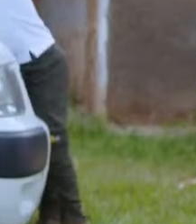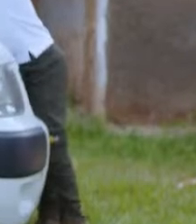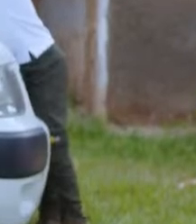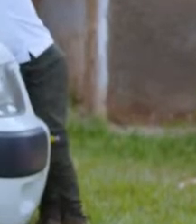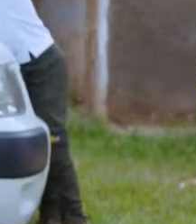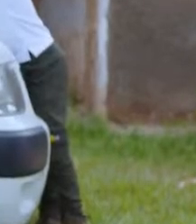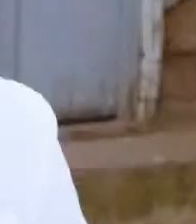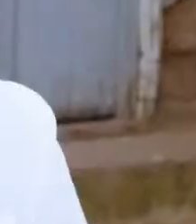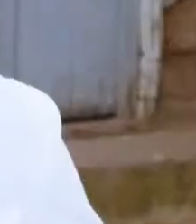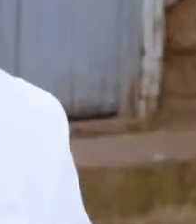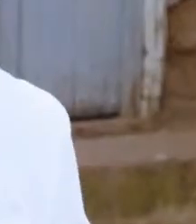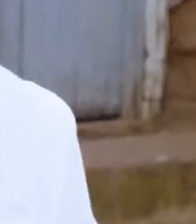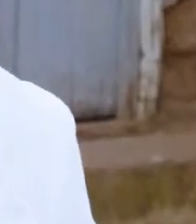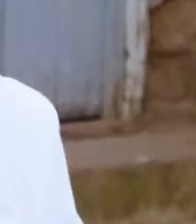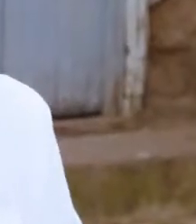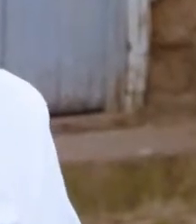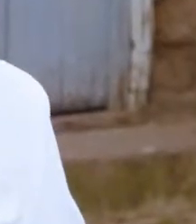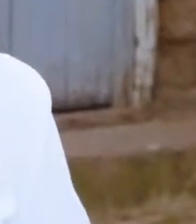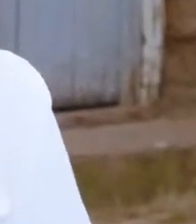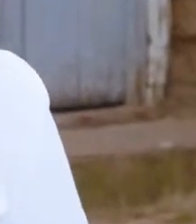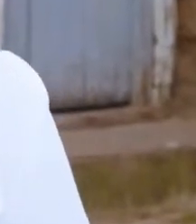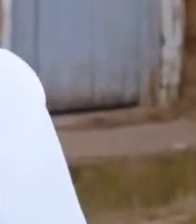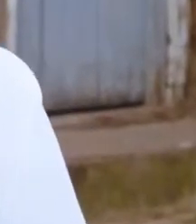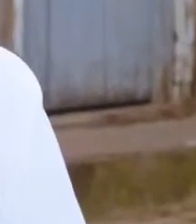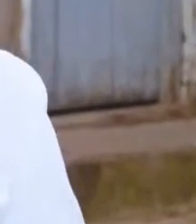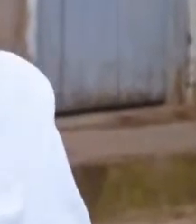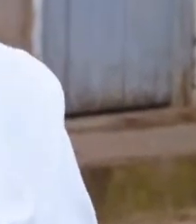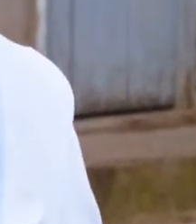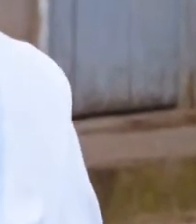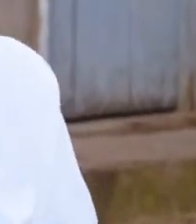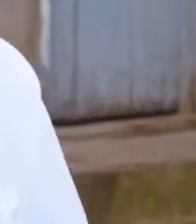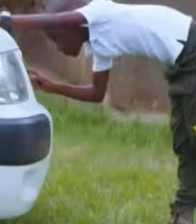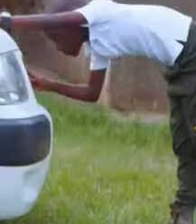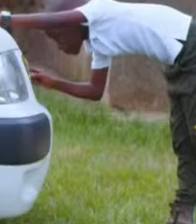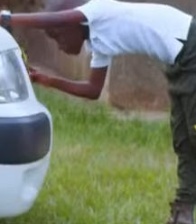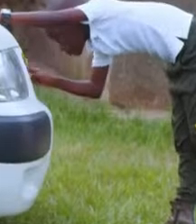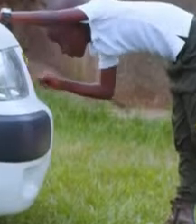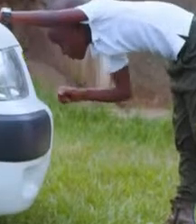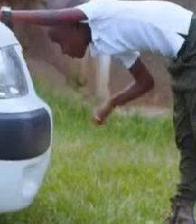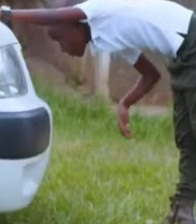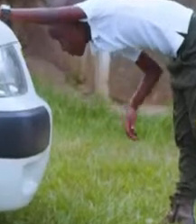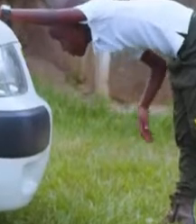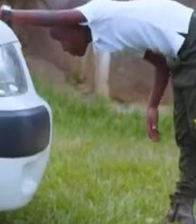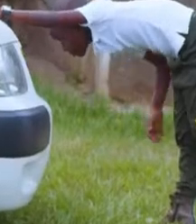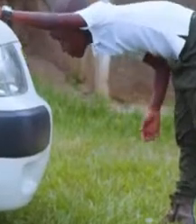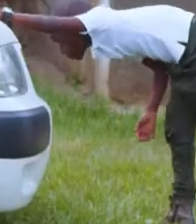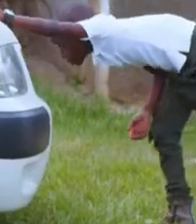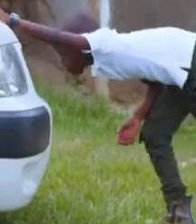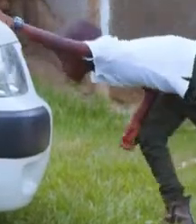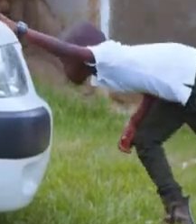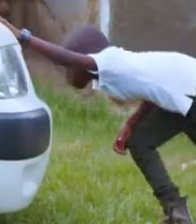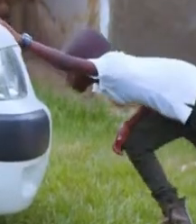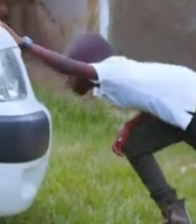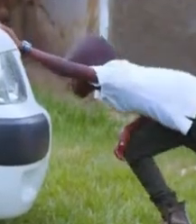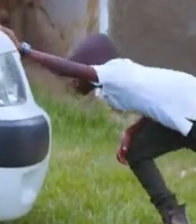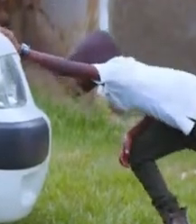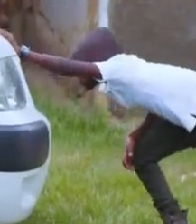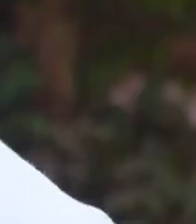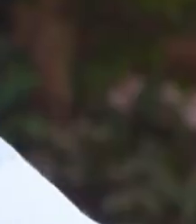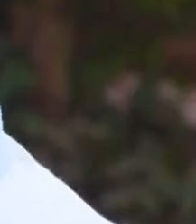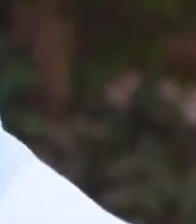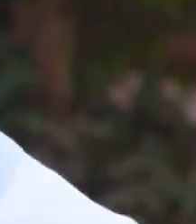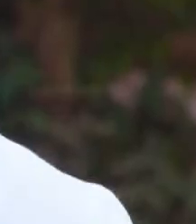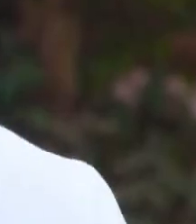said, kali. Not believing as chikiri zanti dala chitufu. Yangambo singwire motoka bagyagalo kwamba